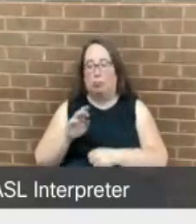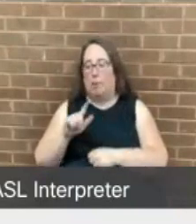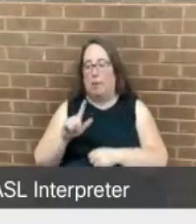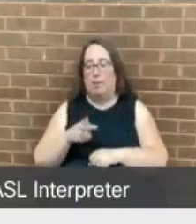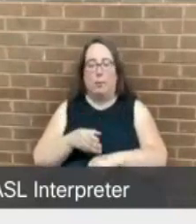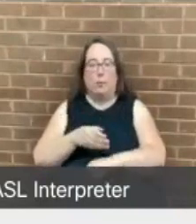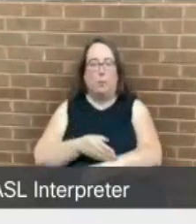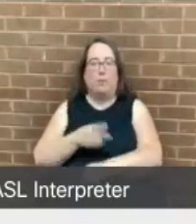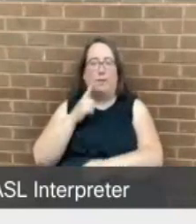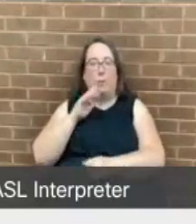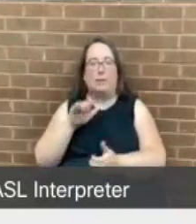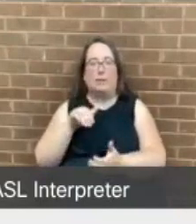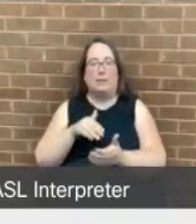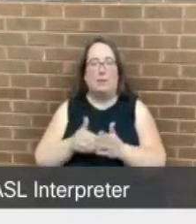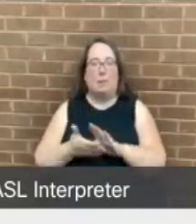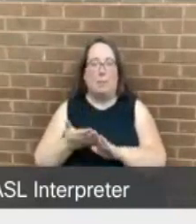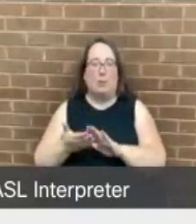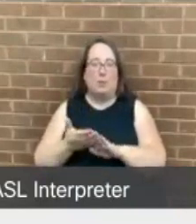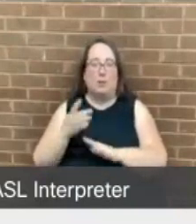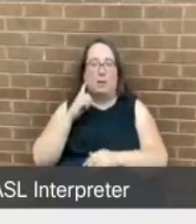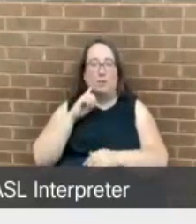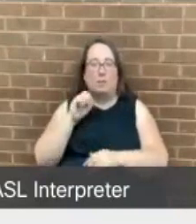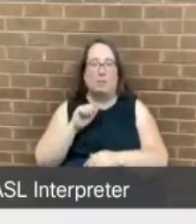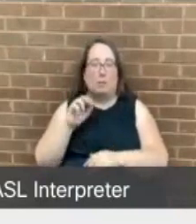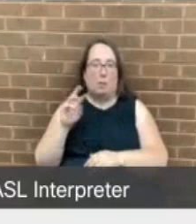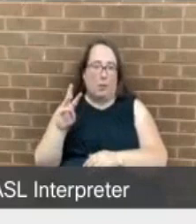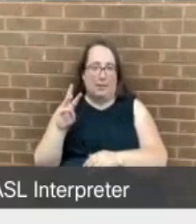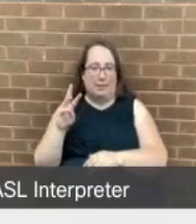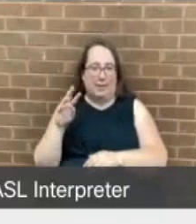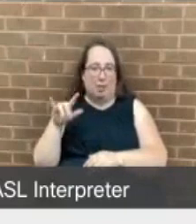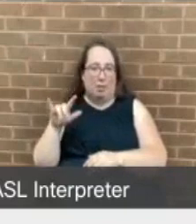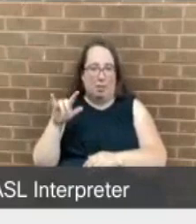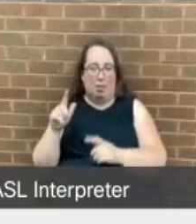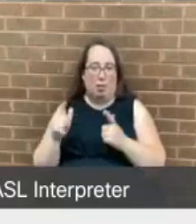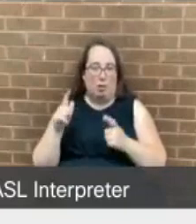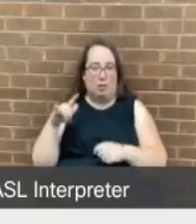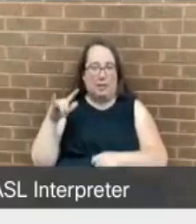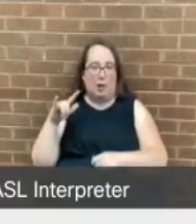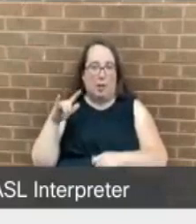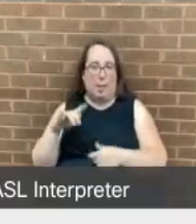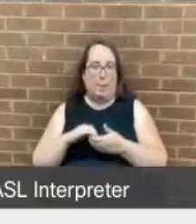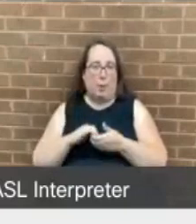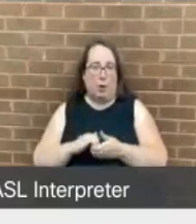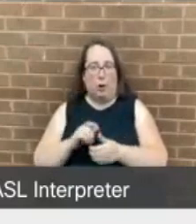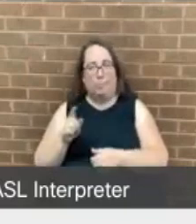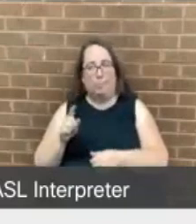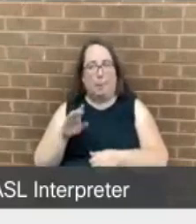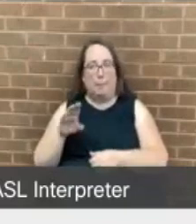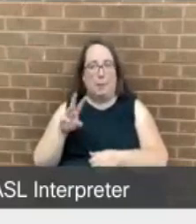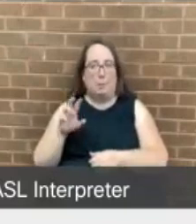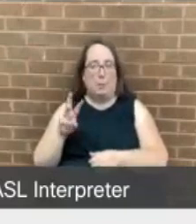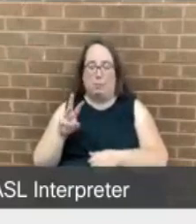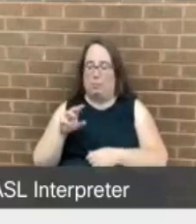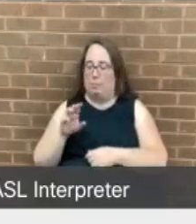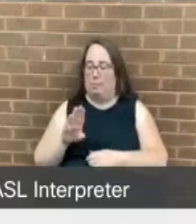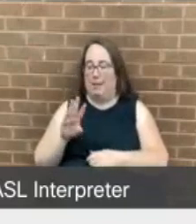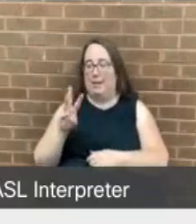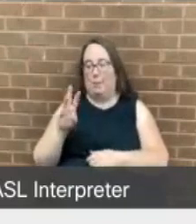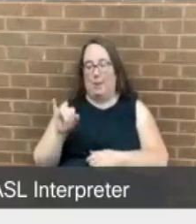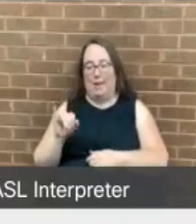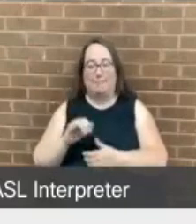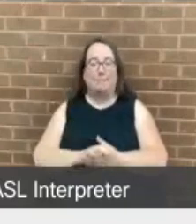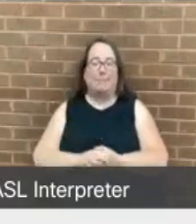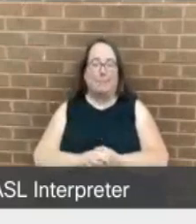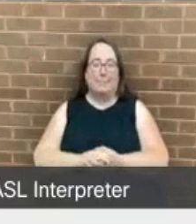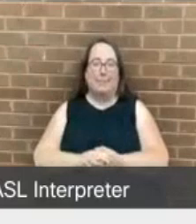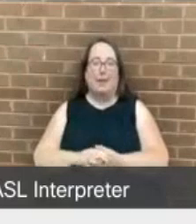the Center of Operations for Southwest Airlines, the largest airline partner at BWI Marshall. The Concourse